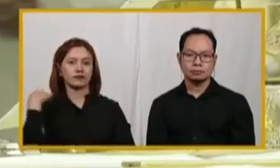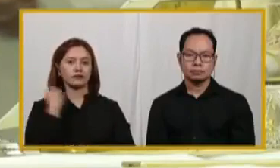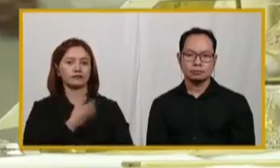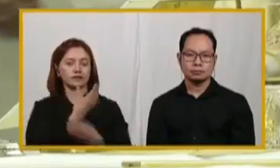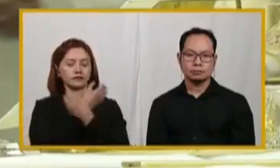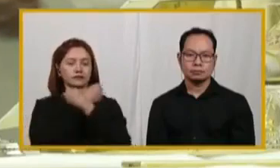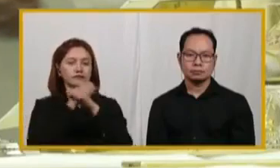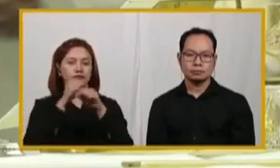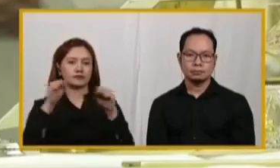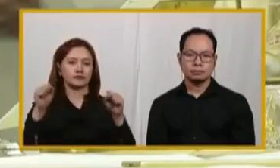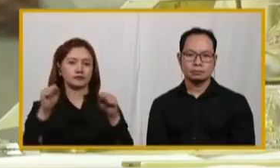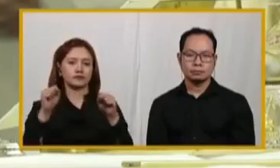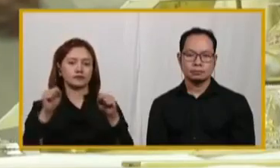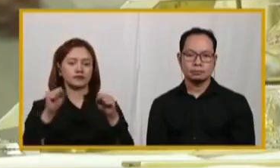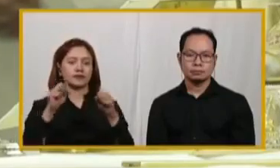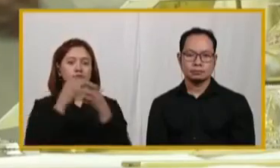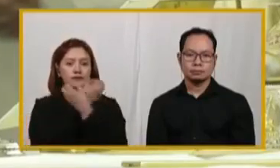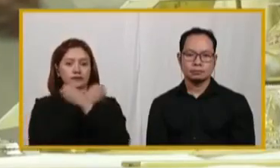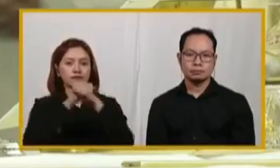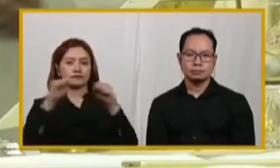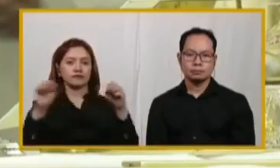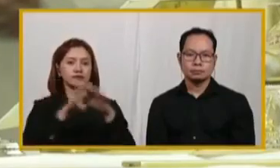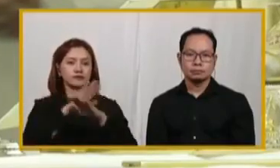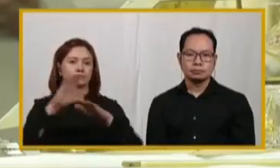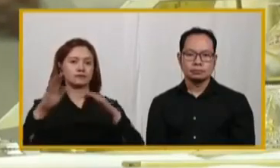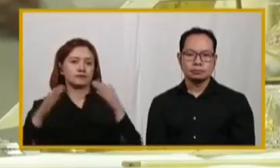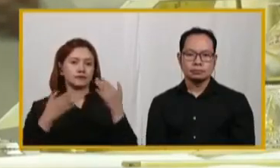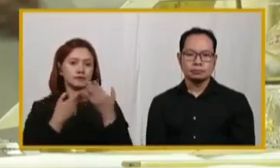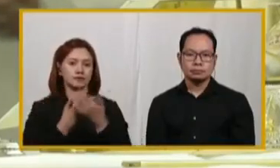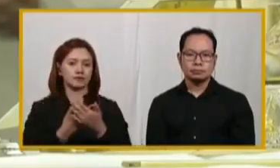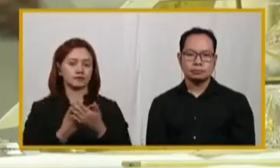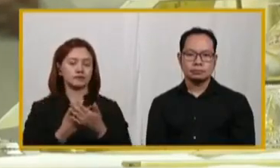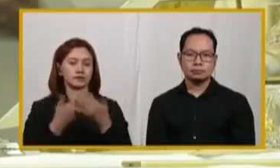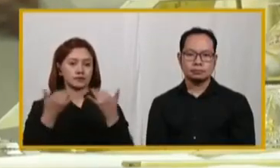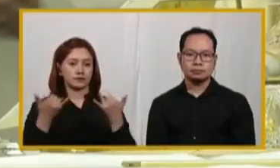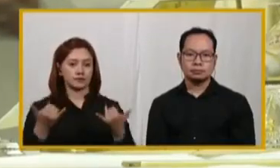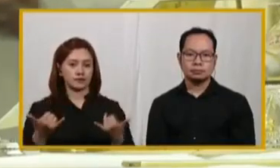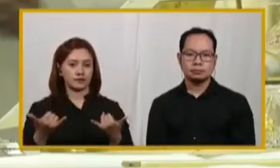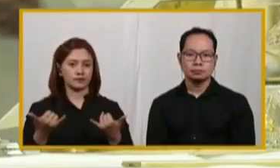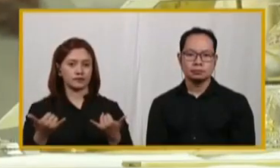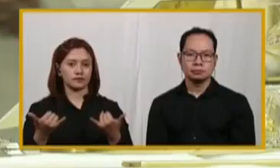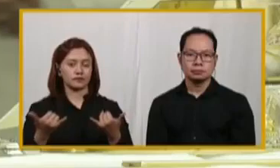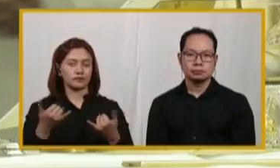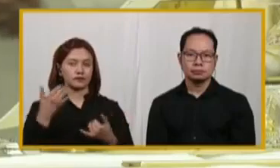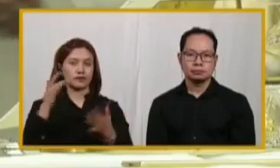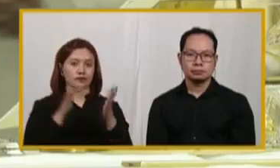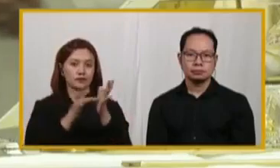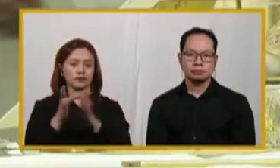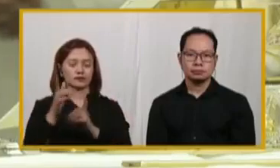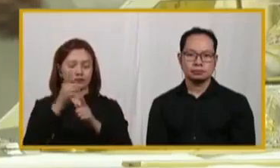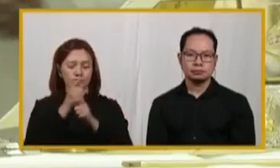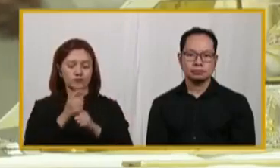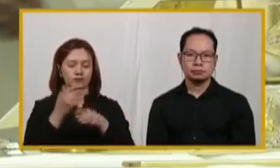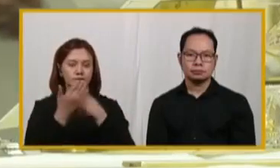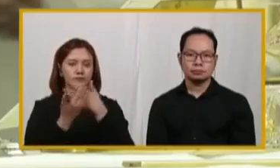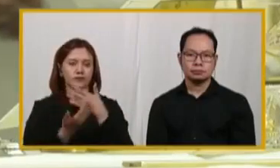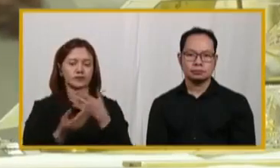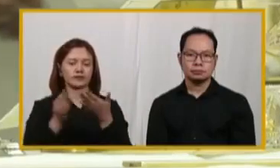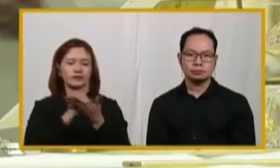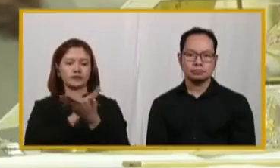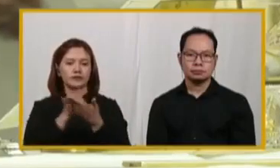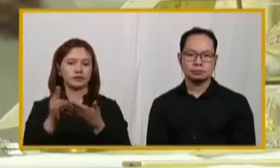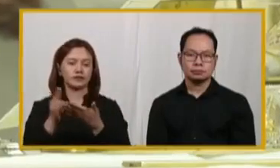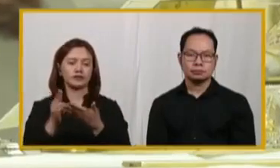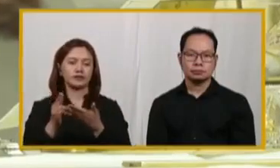salvation and the salvation of all, that is today, he took bread in his holy and